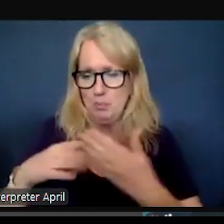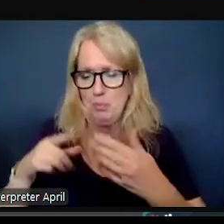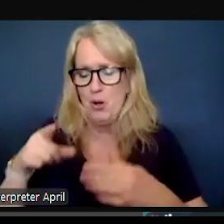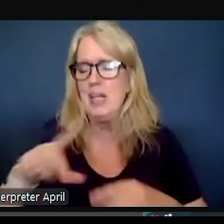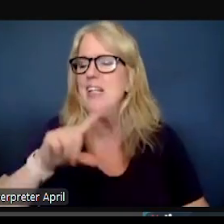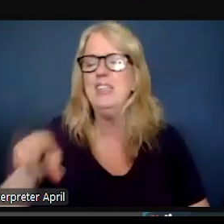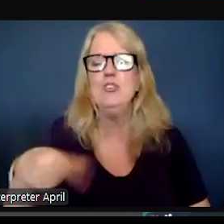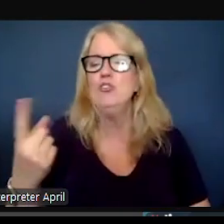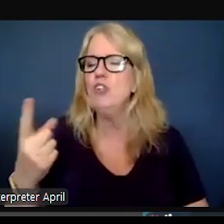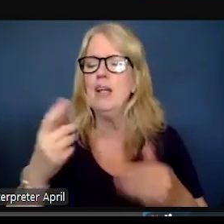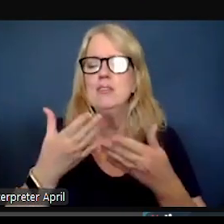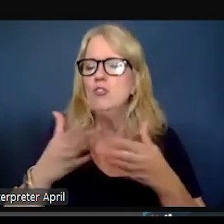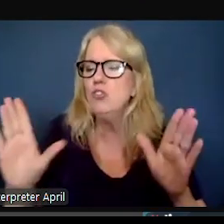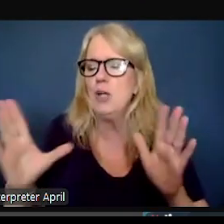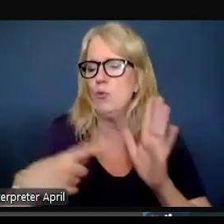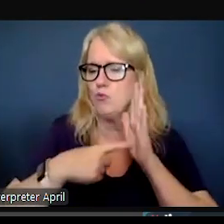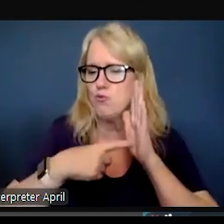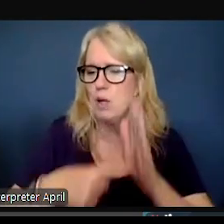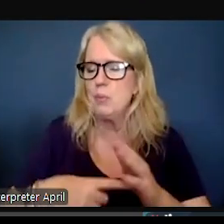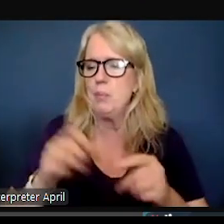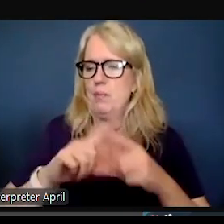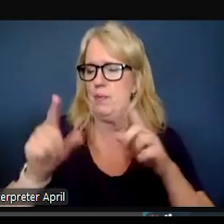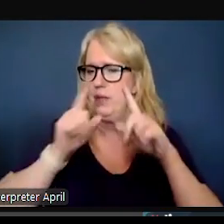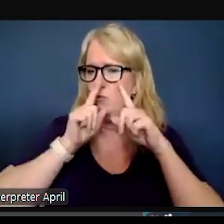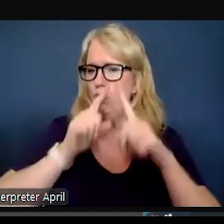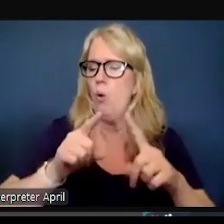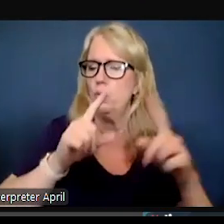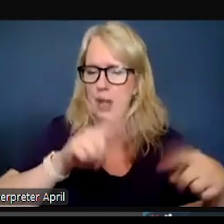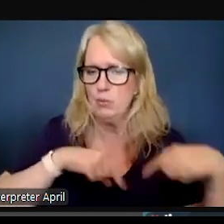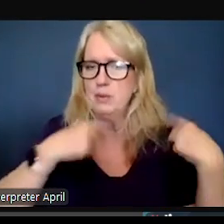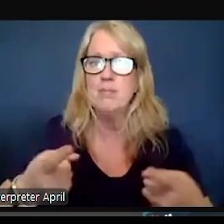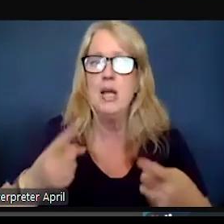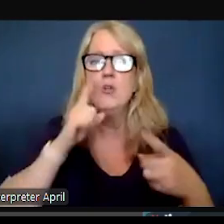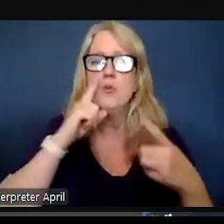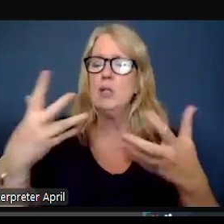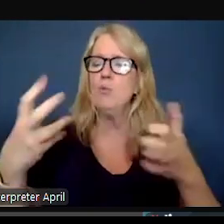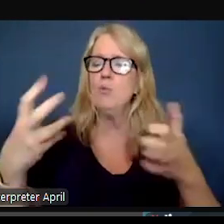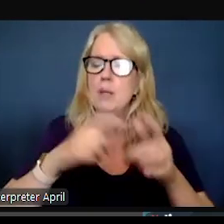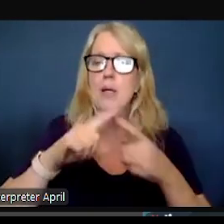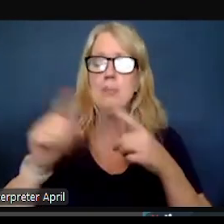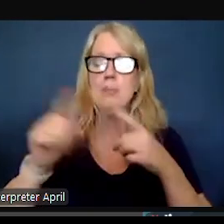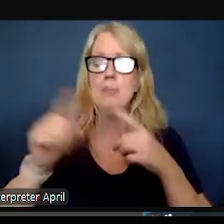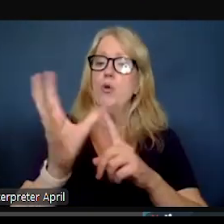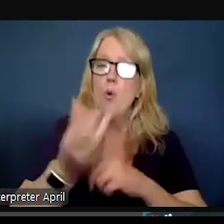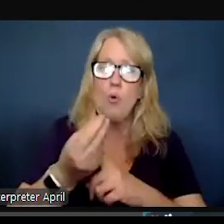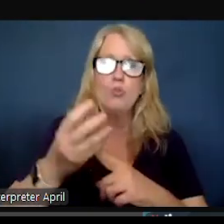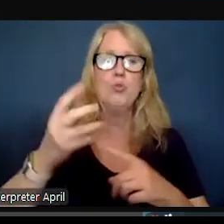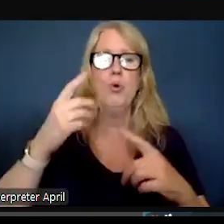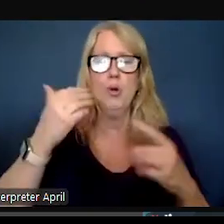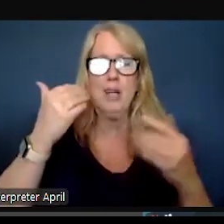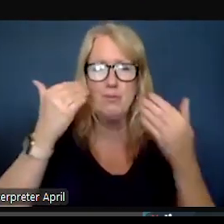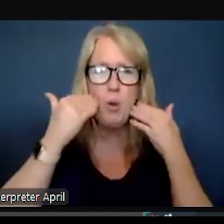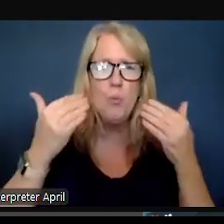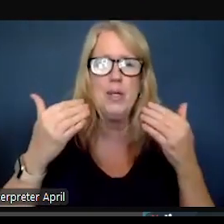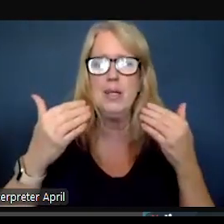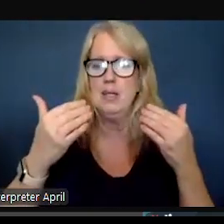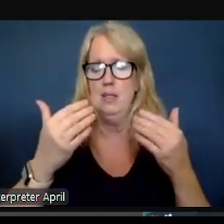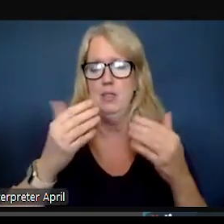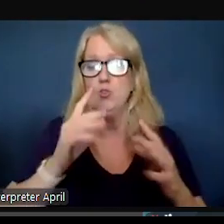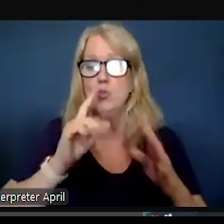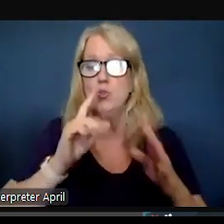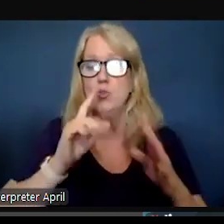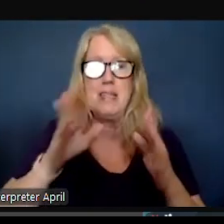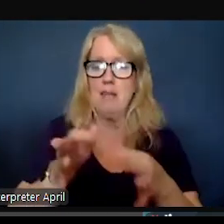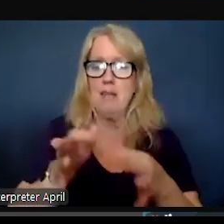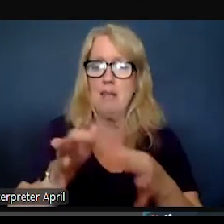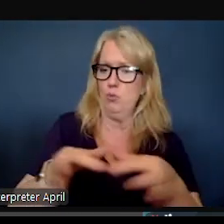is just a general representation of the calls that we've had, just to really highlight beyond the cultural nuances of being able to speak the language,